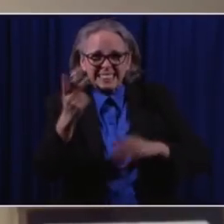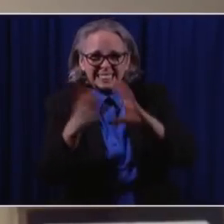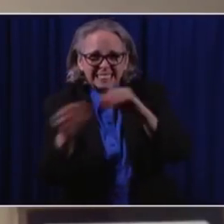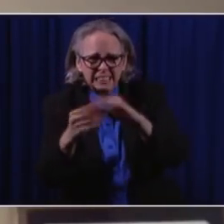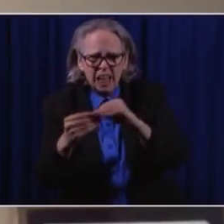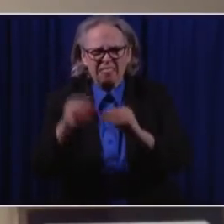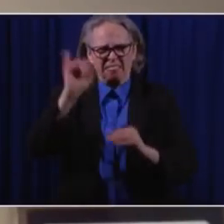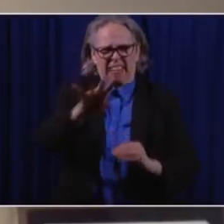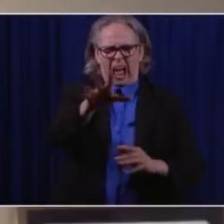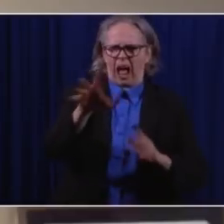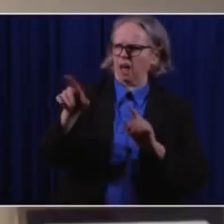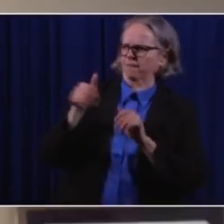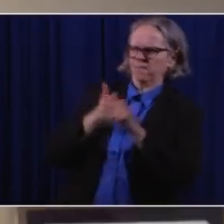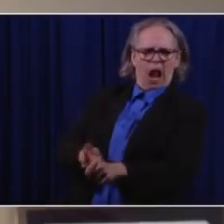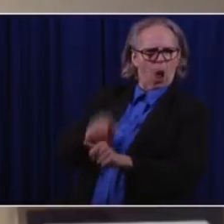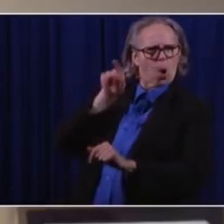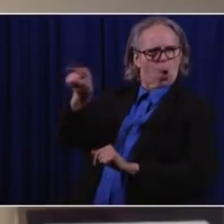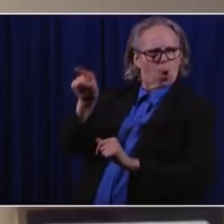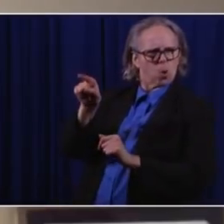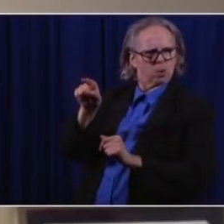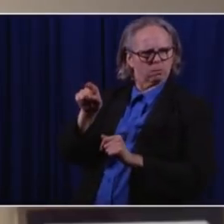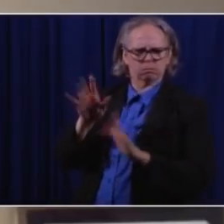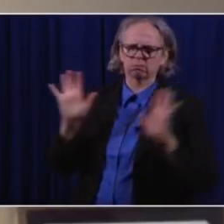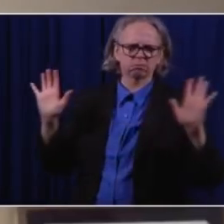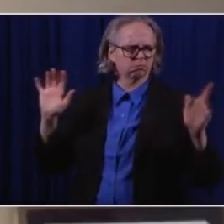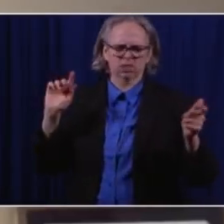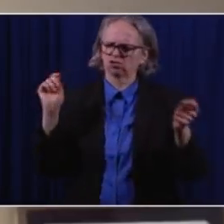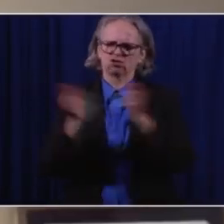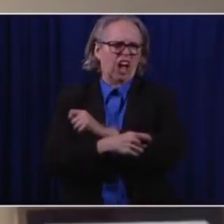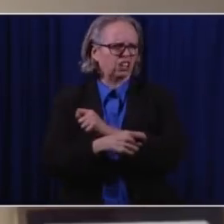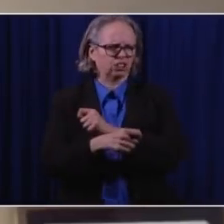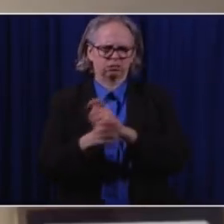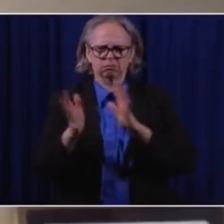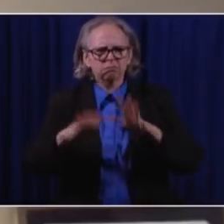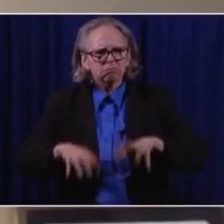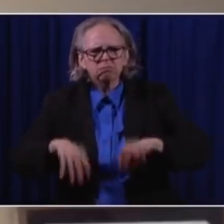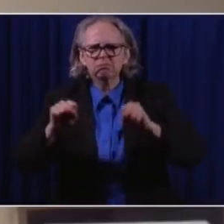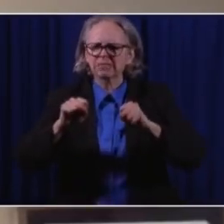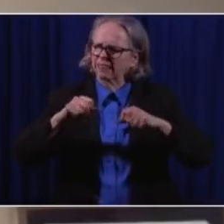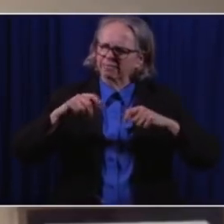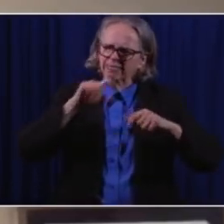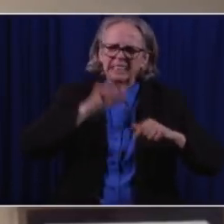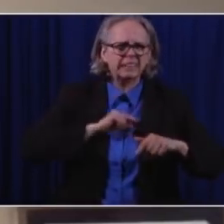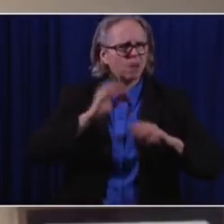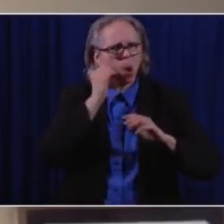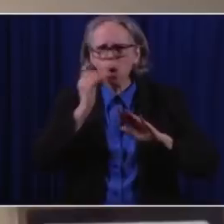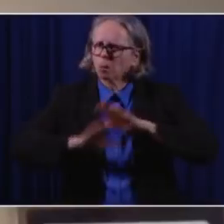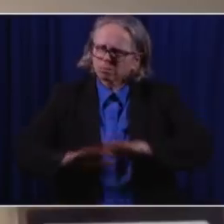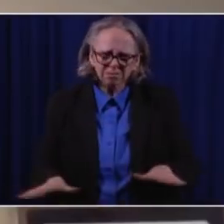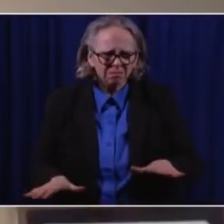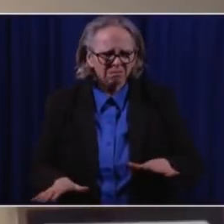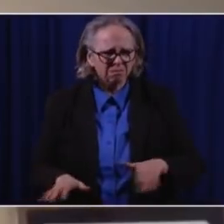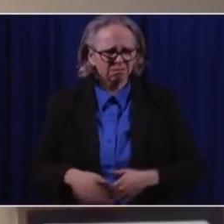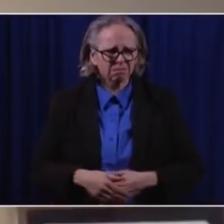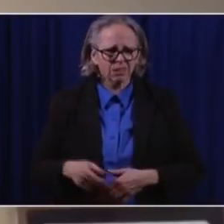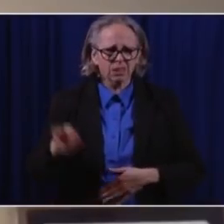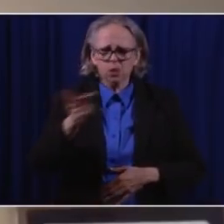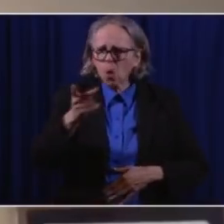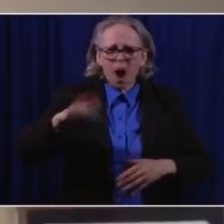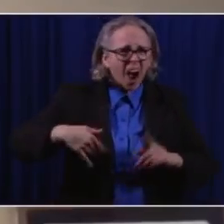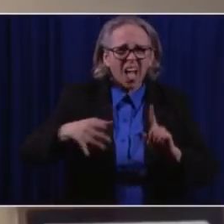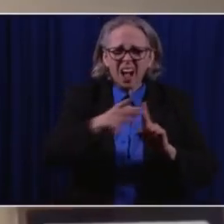It is super important. I'd like to say this, if you haven't had COVID, be grateful. If you've had COVID and recovered,